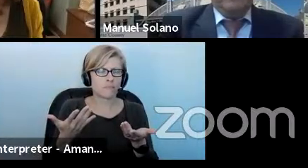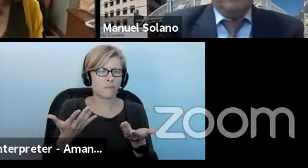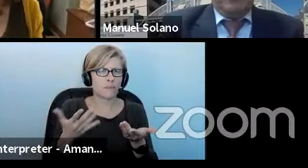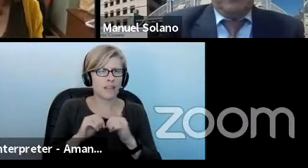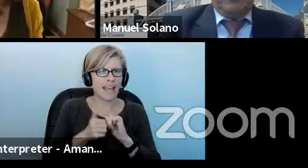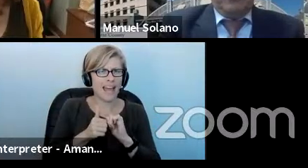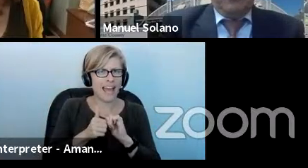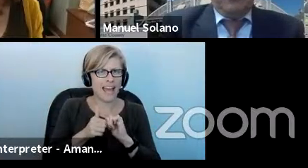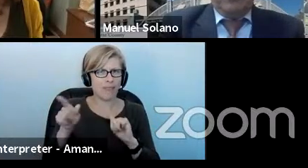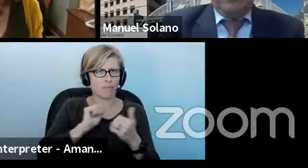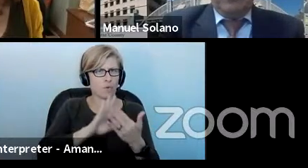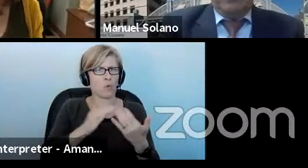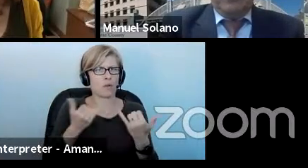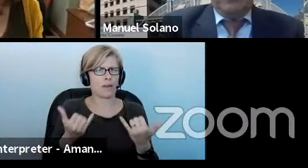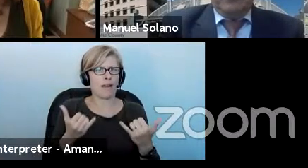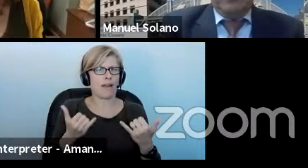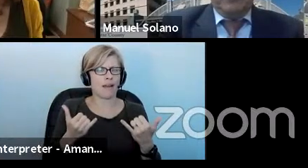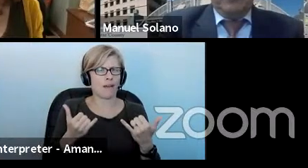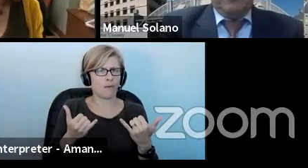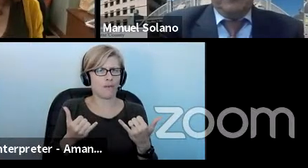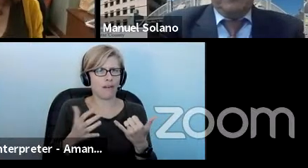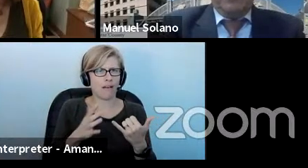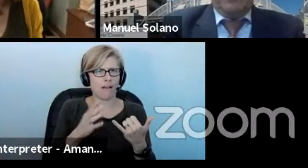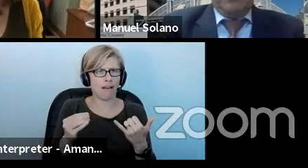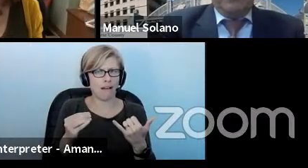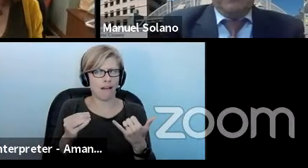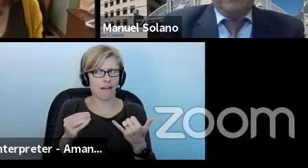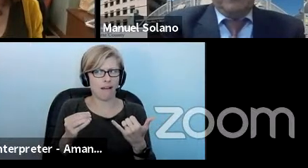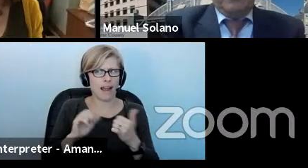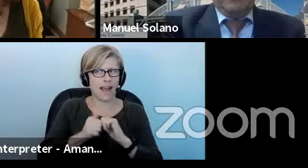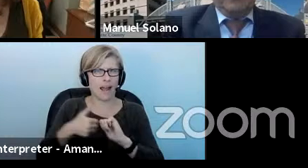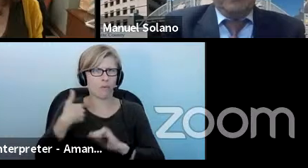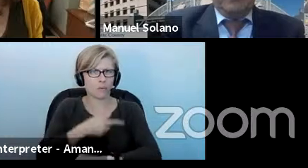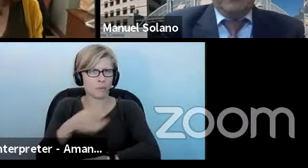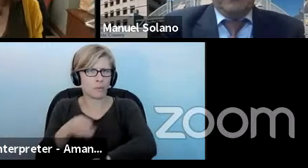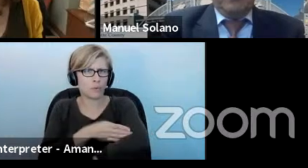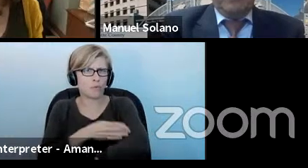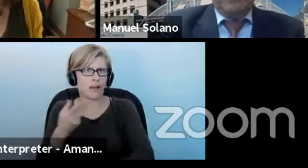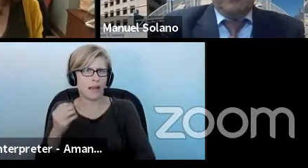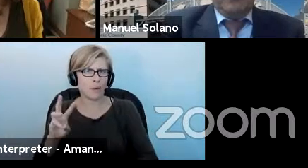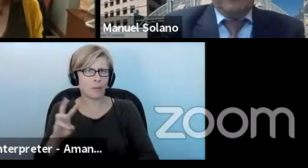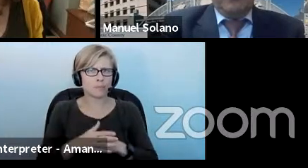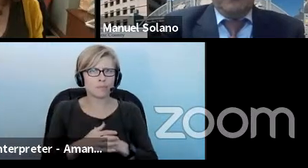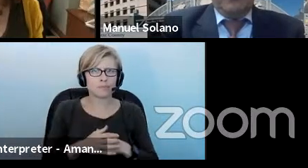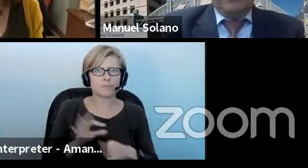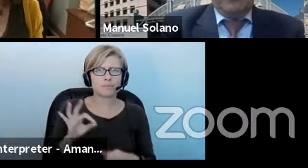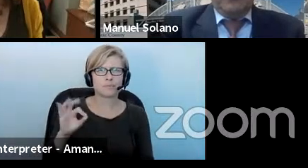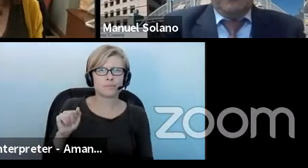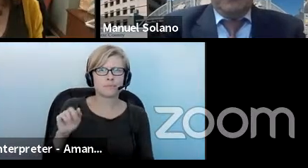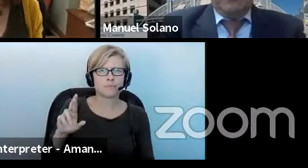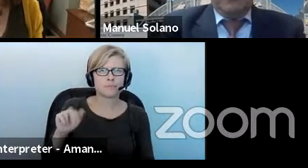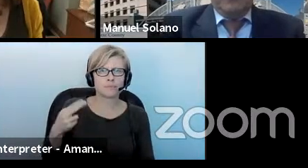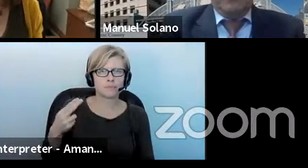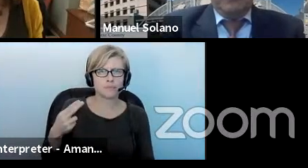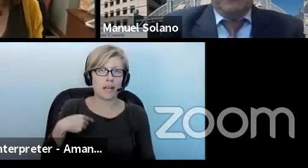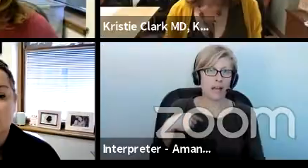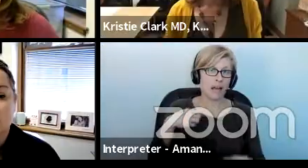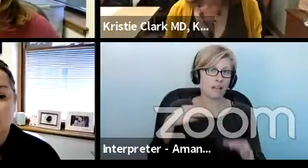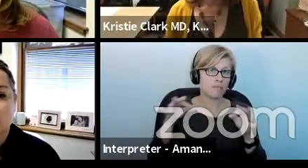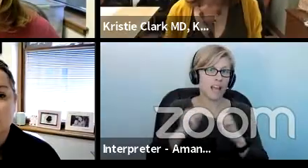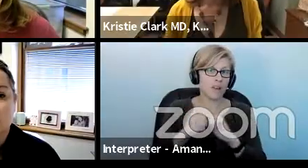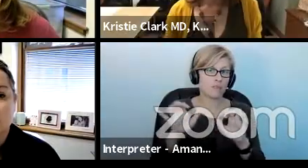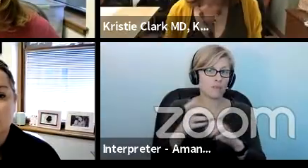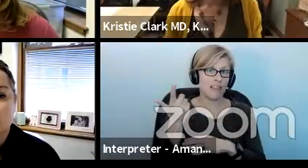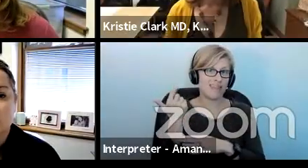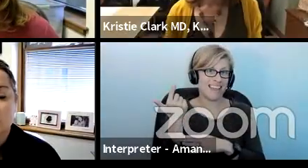are they doing it now? And then for everybody, how can we do it better? I can actually start with how we did it last school year and